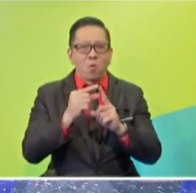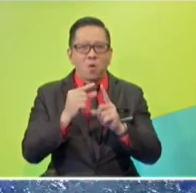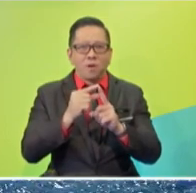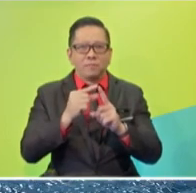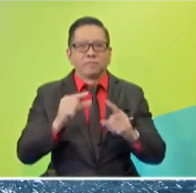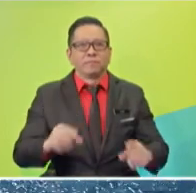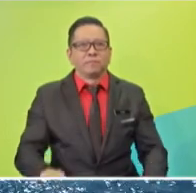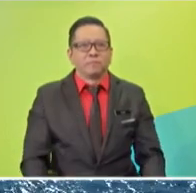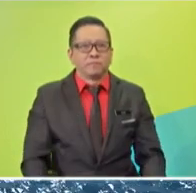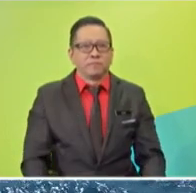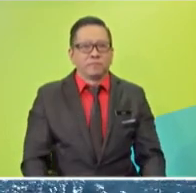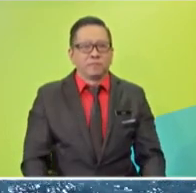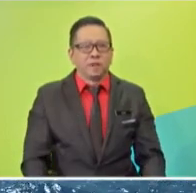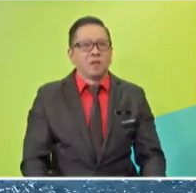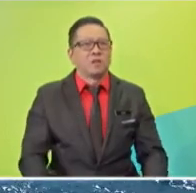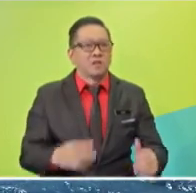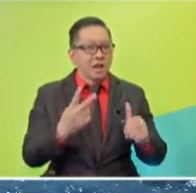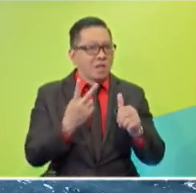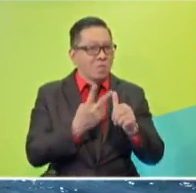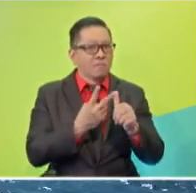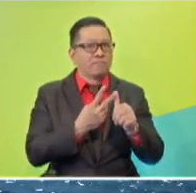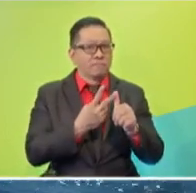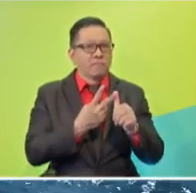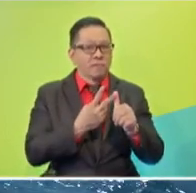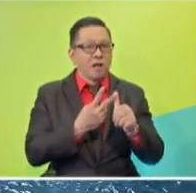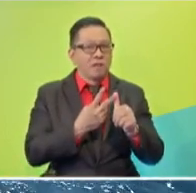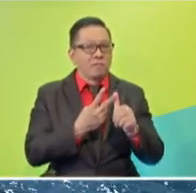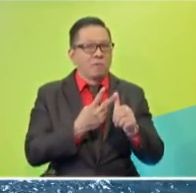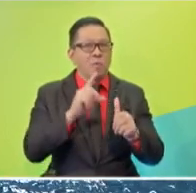language phonemes. And the second one is